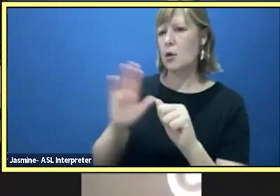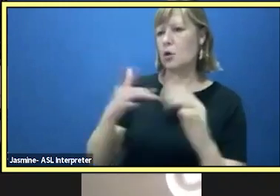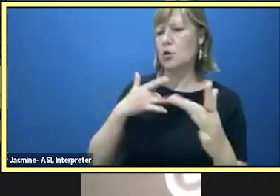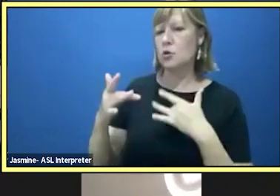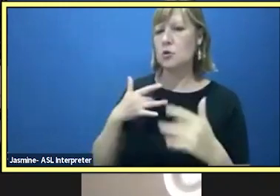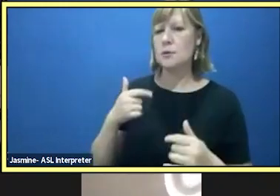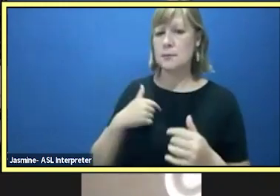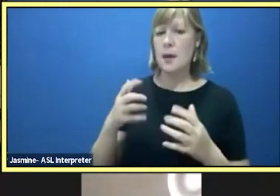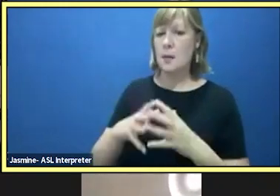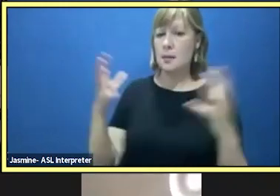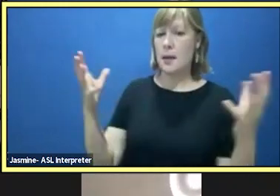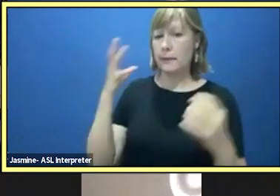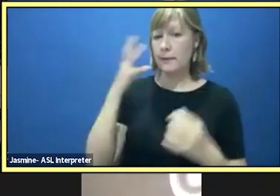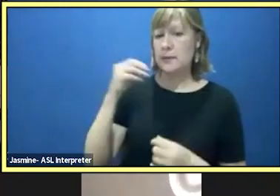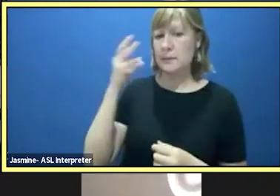for years, and